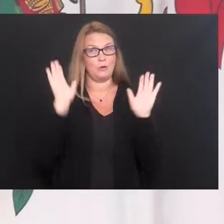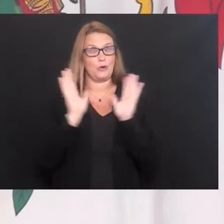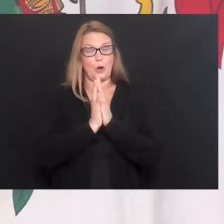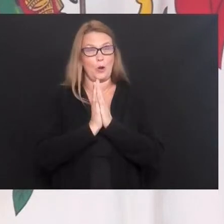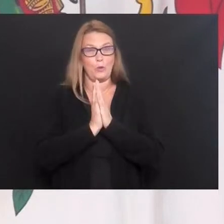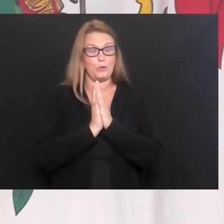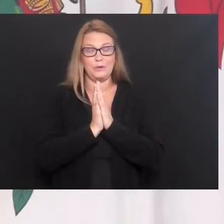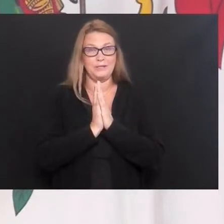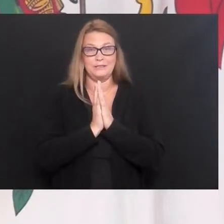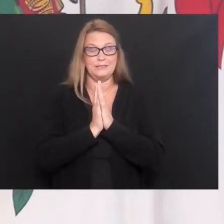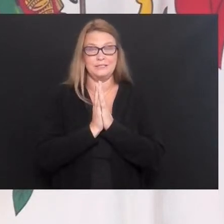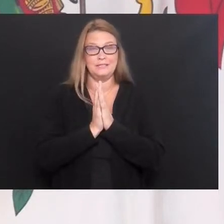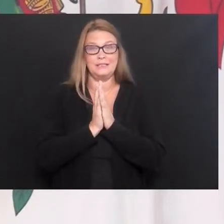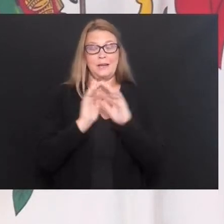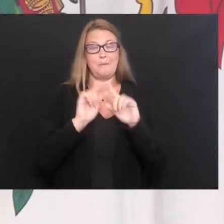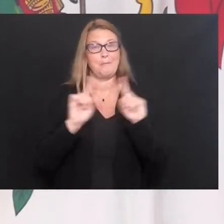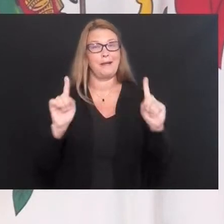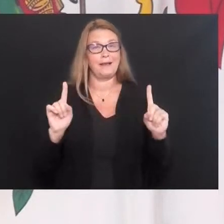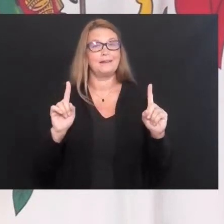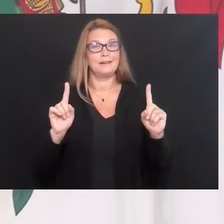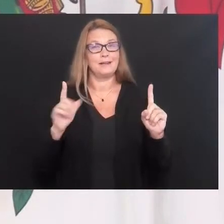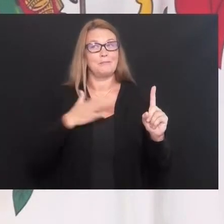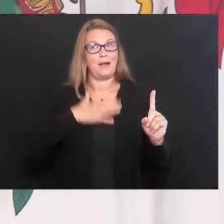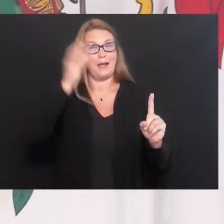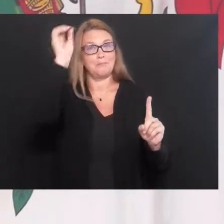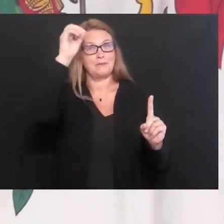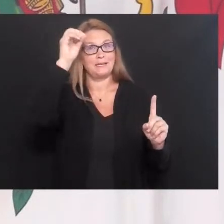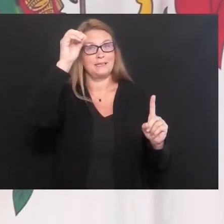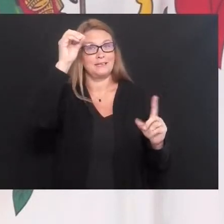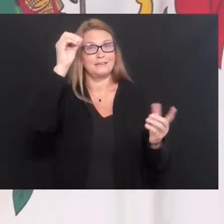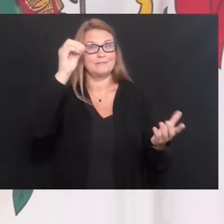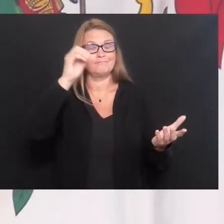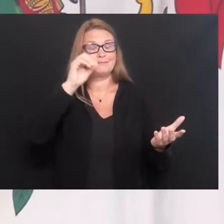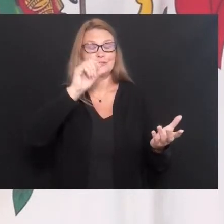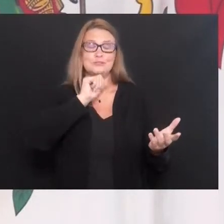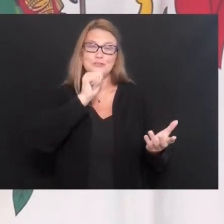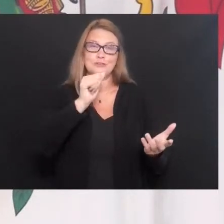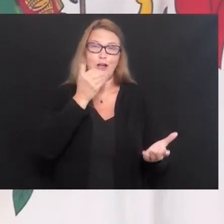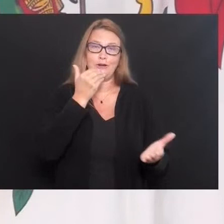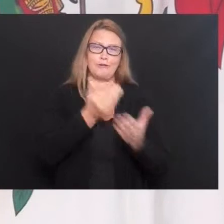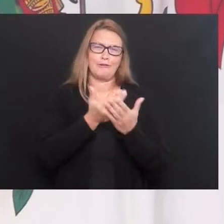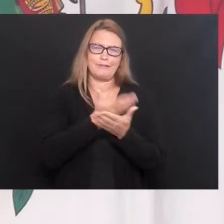it is just, in my opinion, it's just not wise.